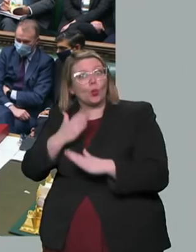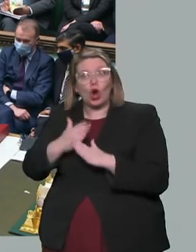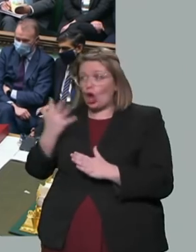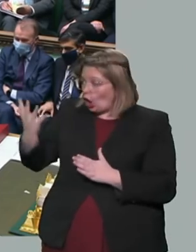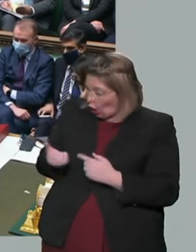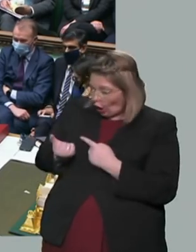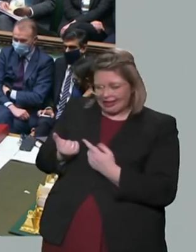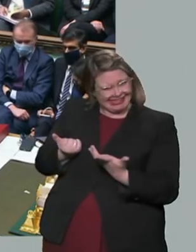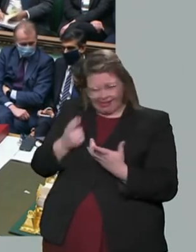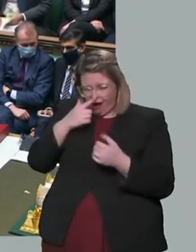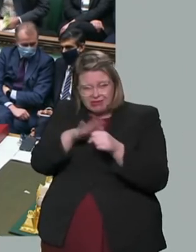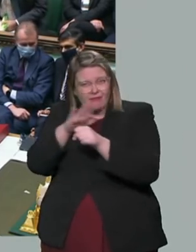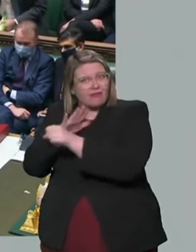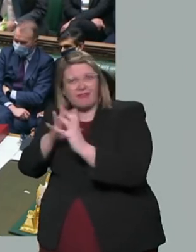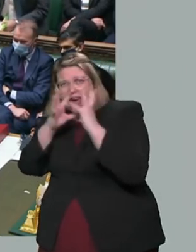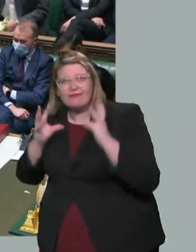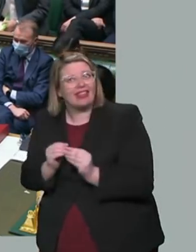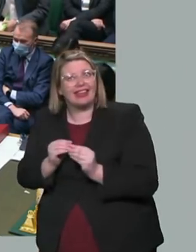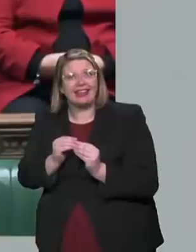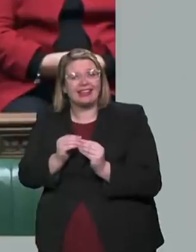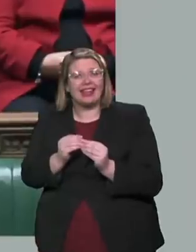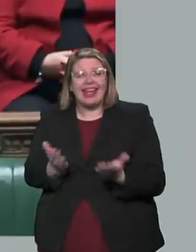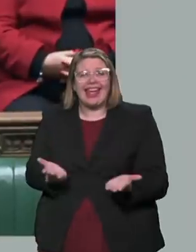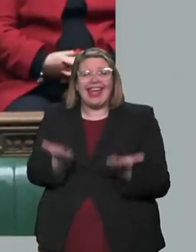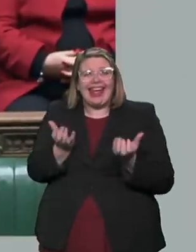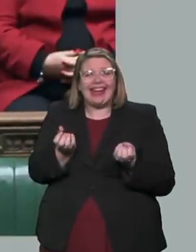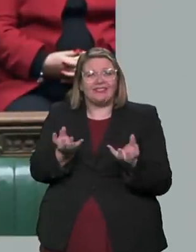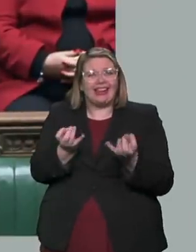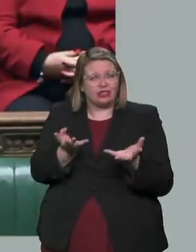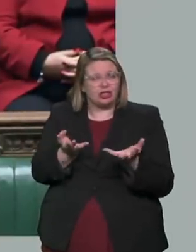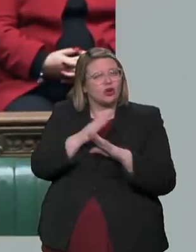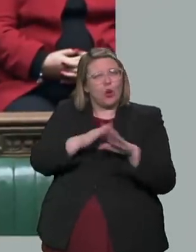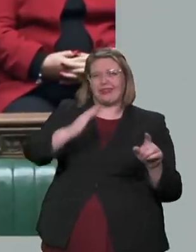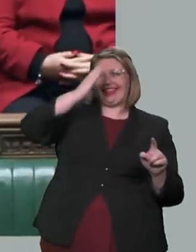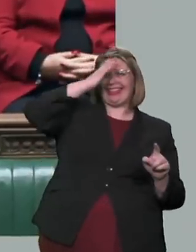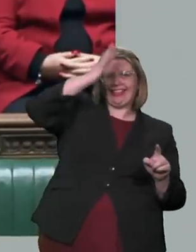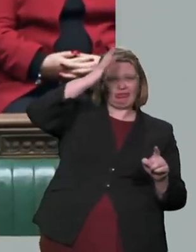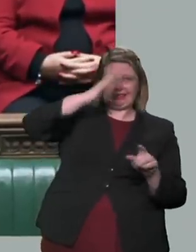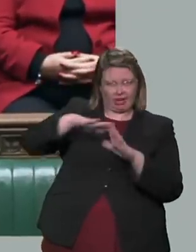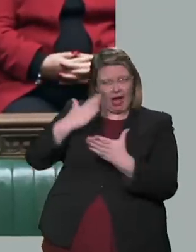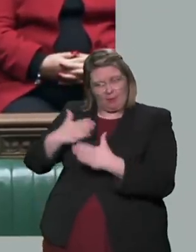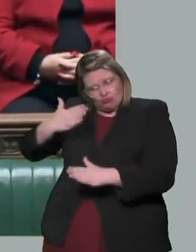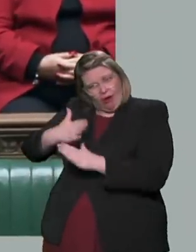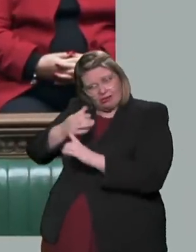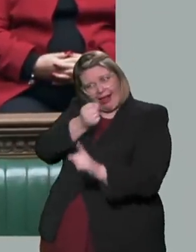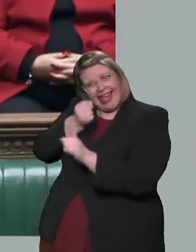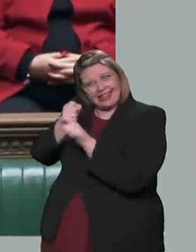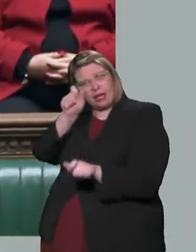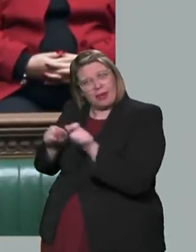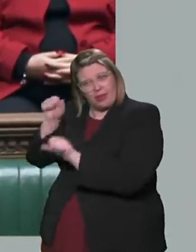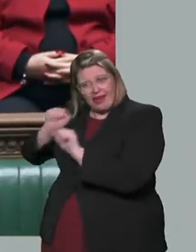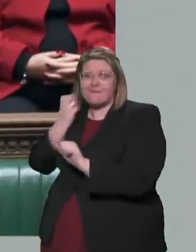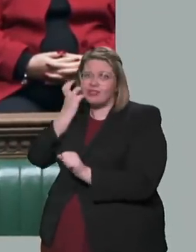far. Inflation isn't an economic theory. It has serious consequences for